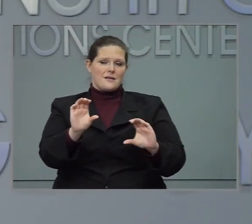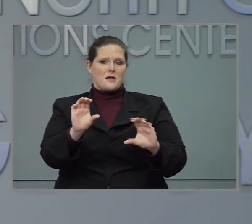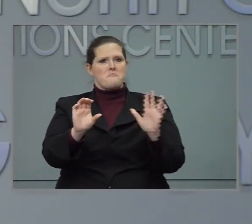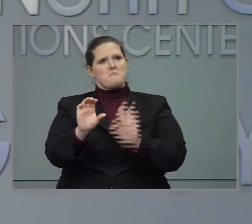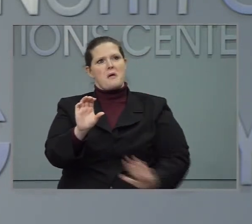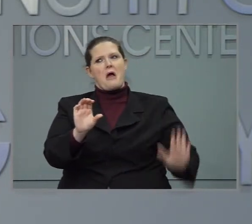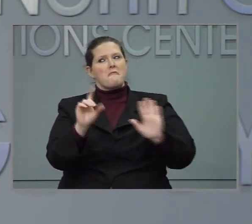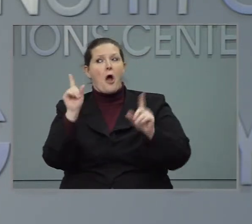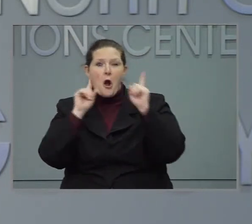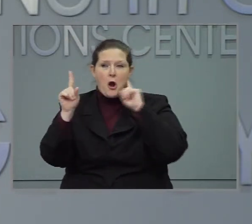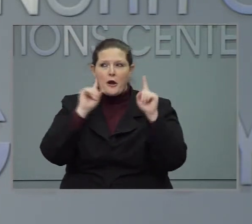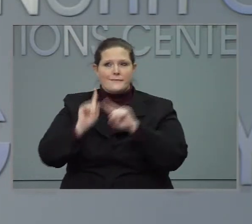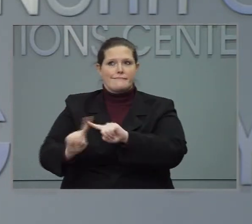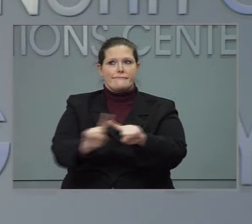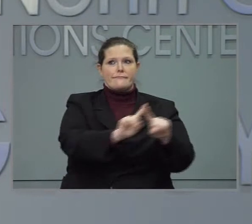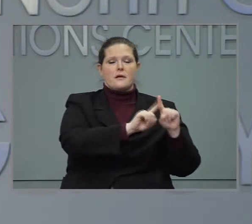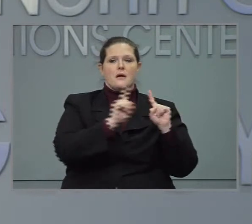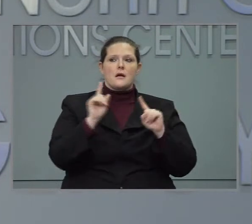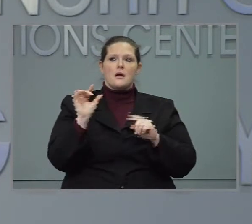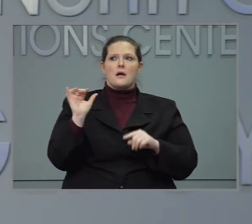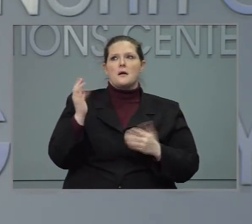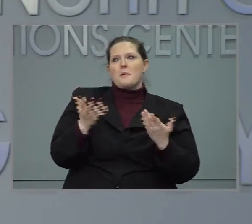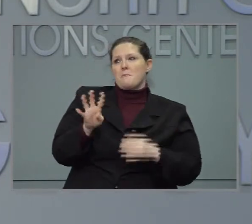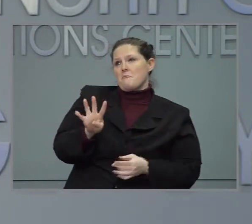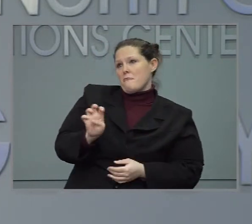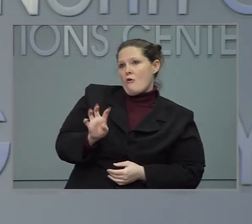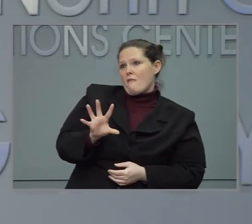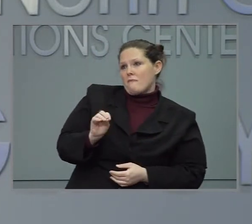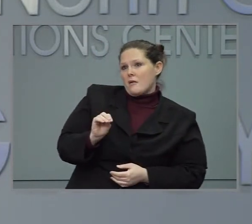from between like $450 to